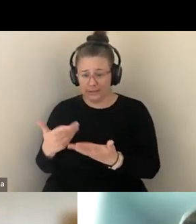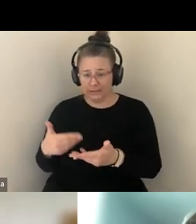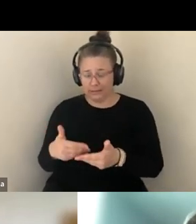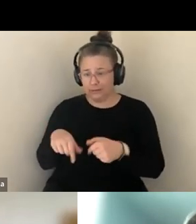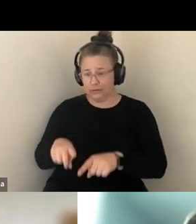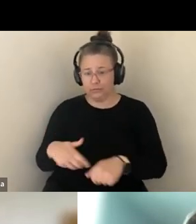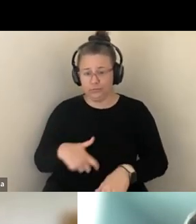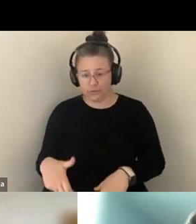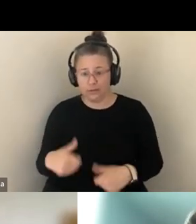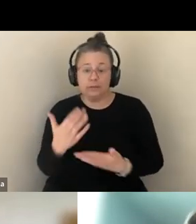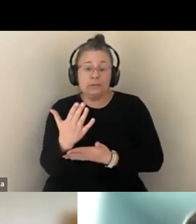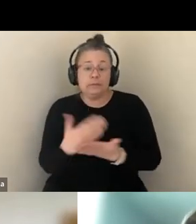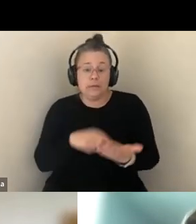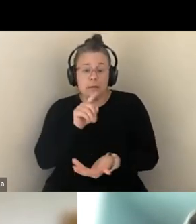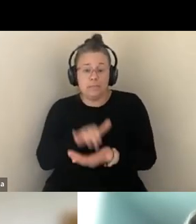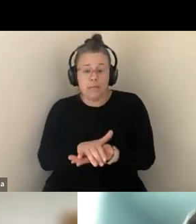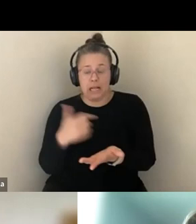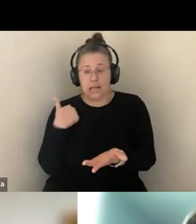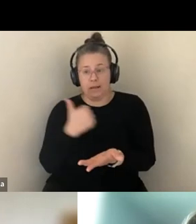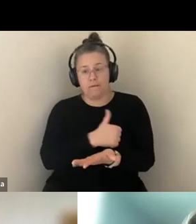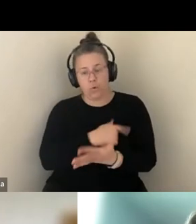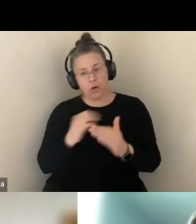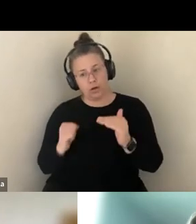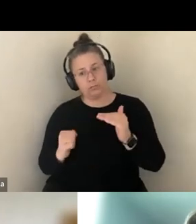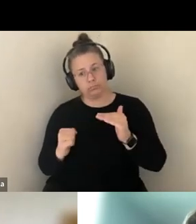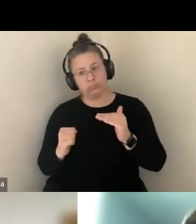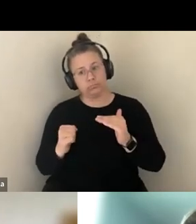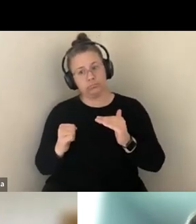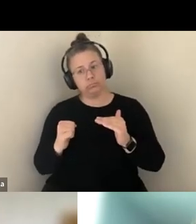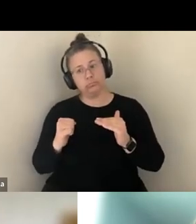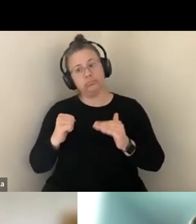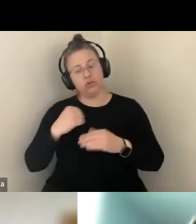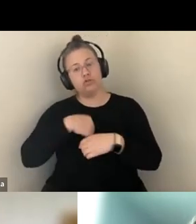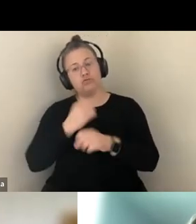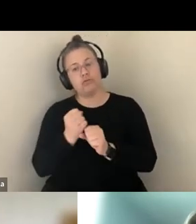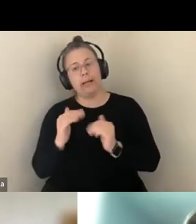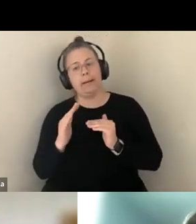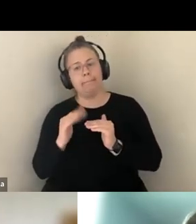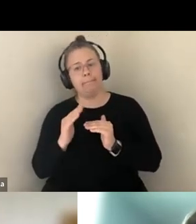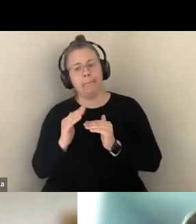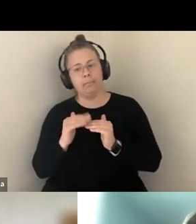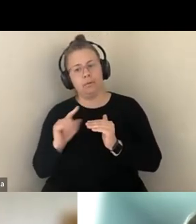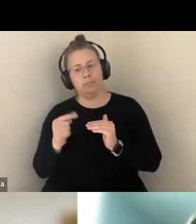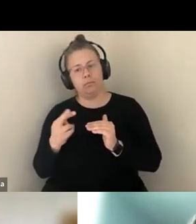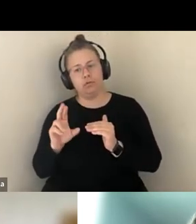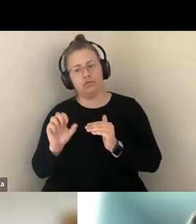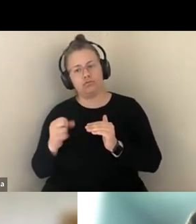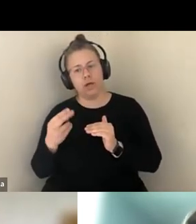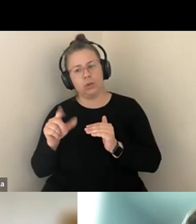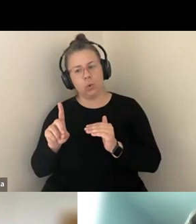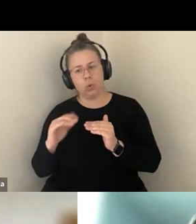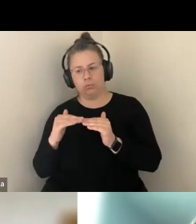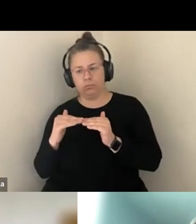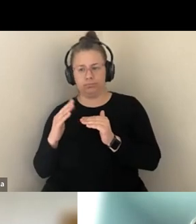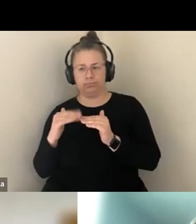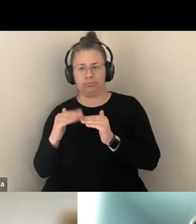society. So you have to meet a certain standard to join the human race. And of course, that is so reminiscent of eugenic